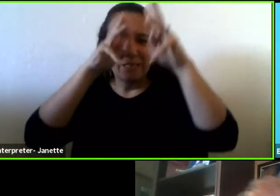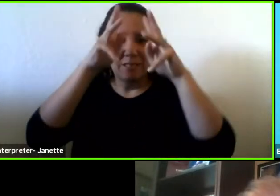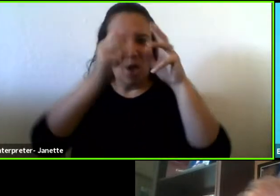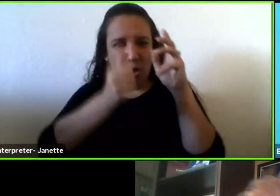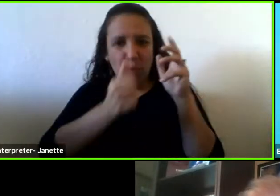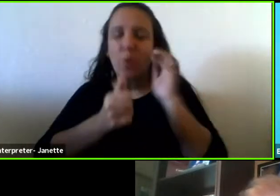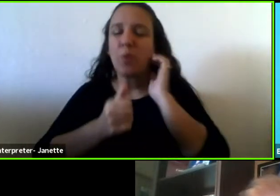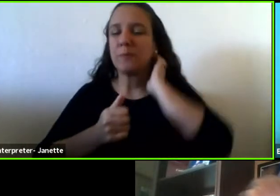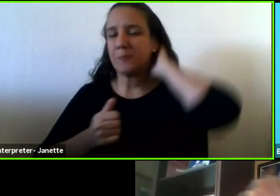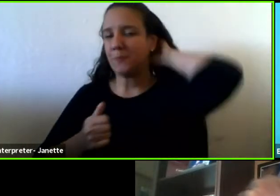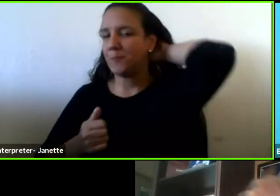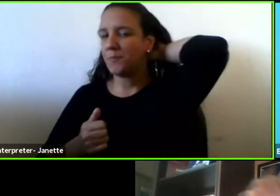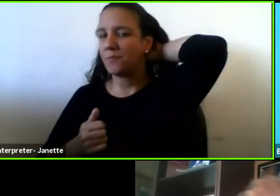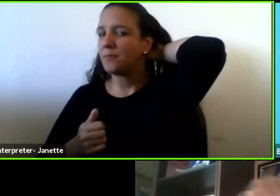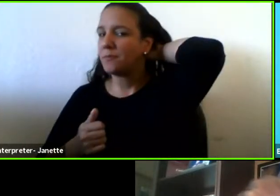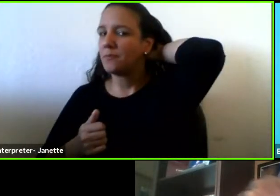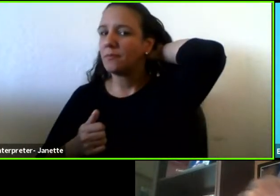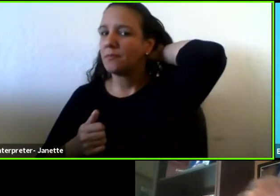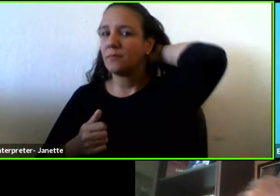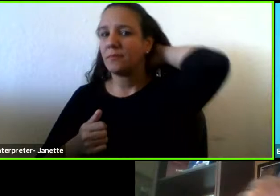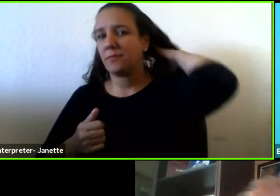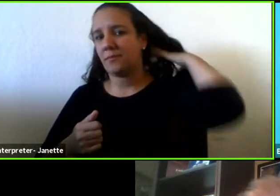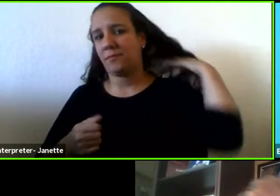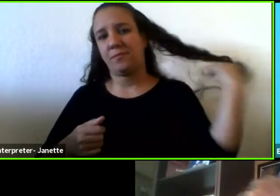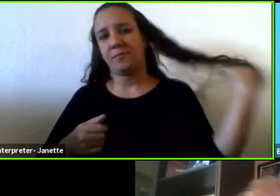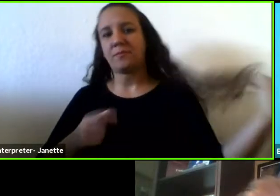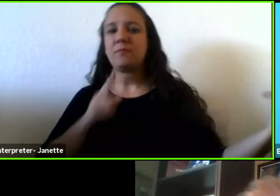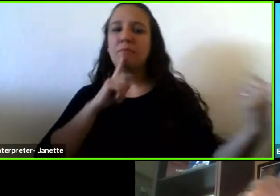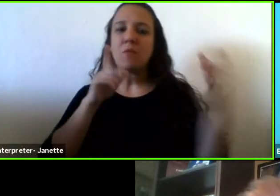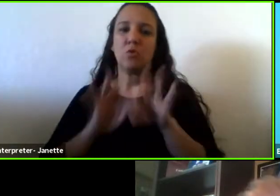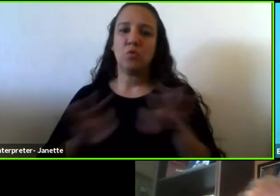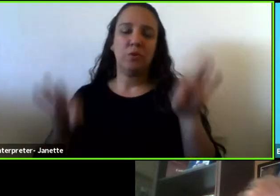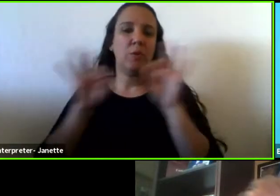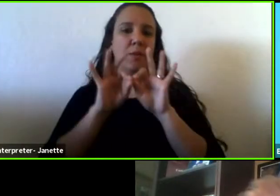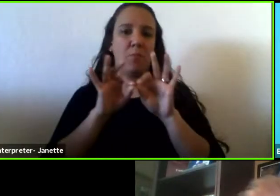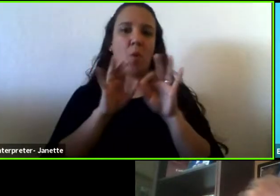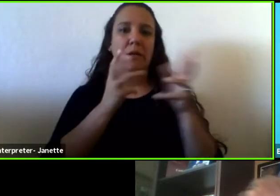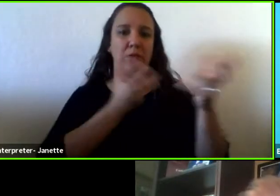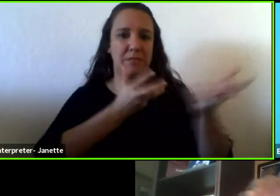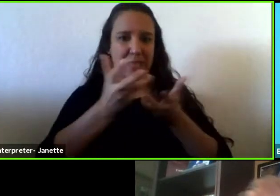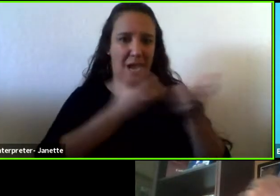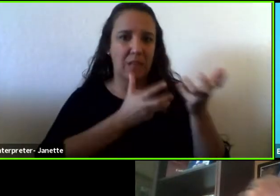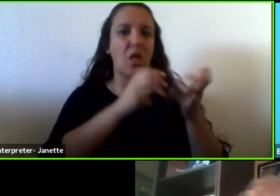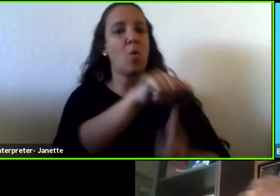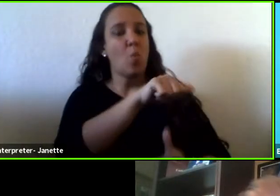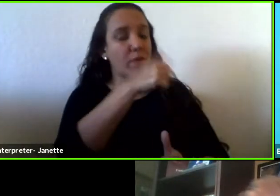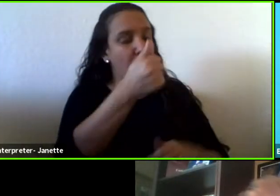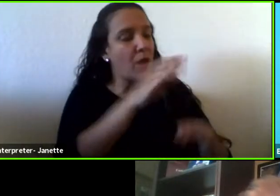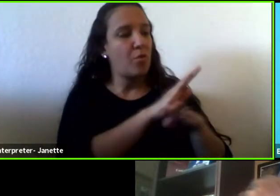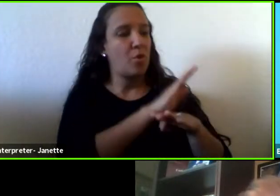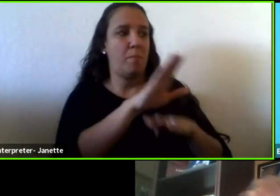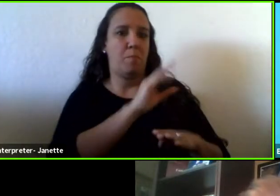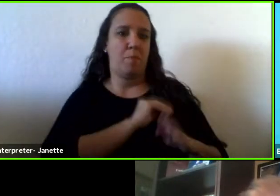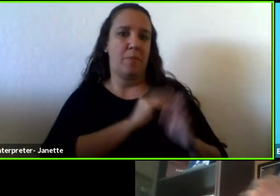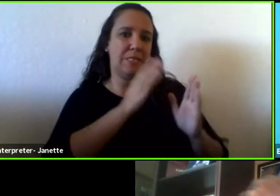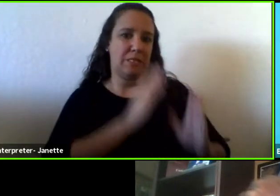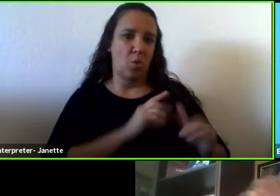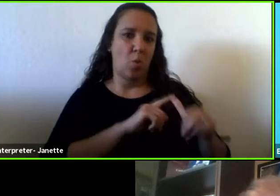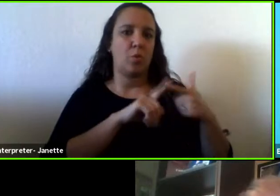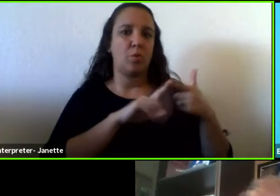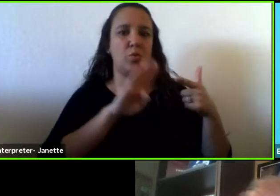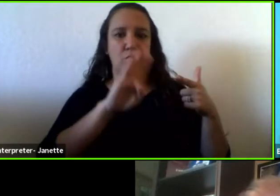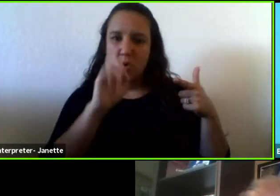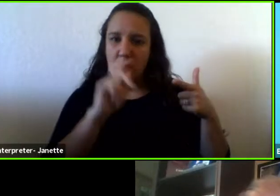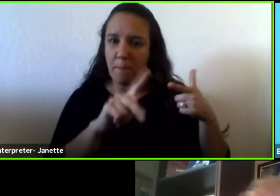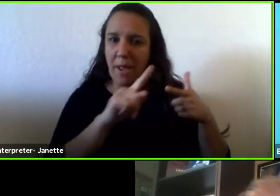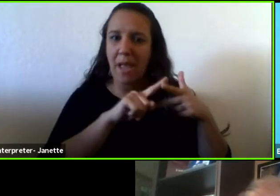extremely important to have dialogue with other trusted advisors, you know, other business owners, you know, your banker, you know, what your